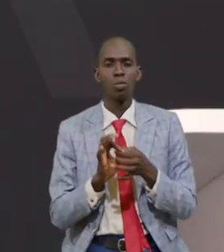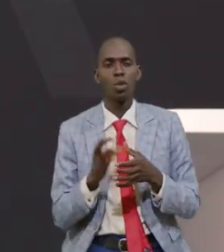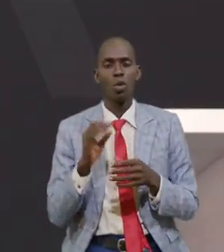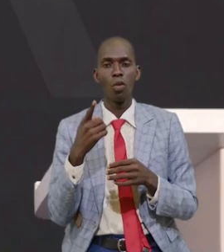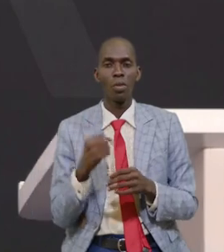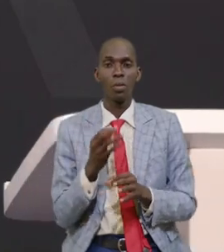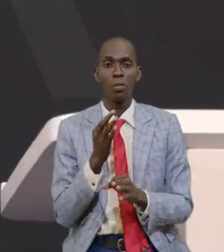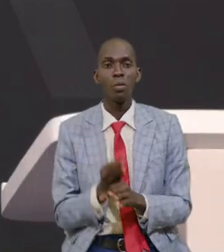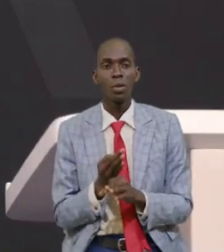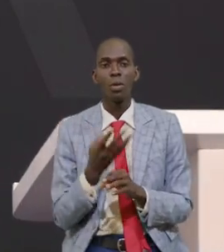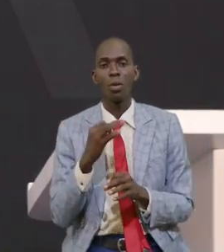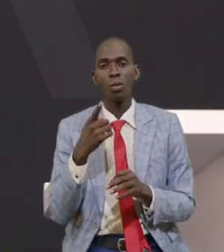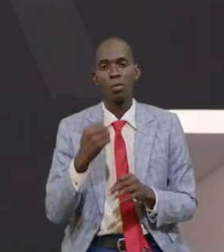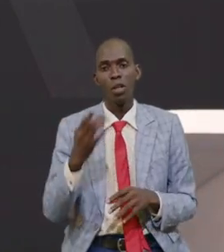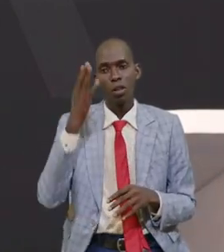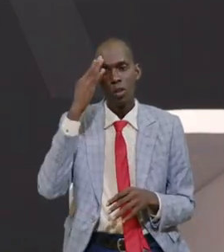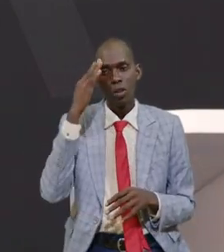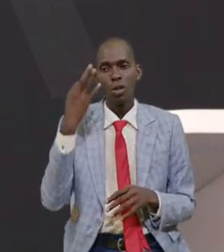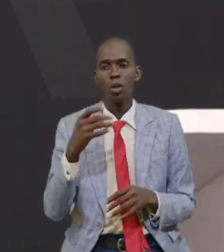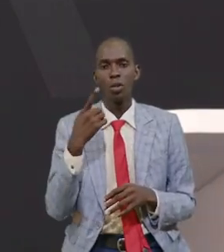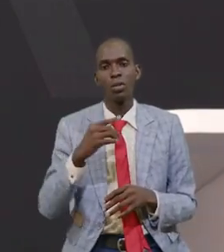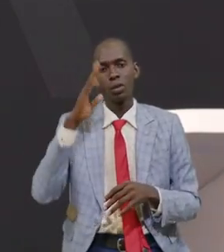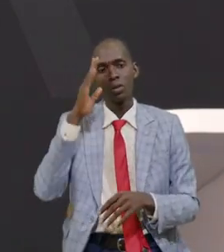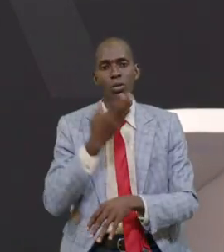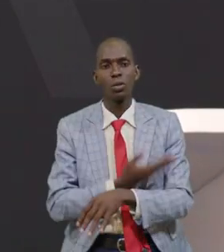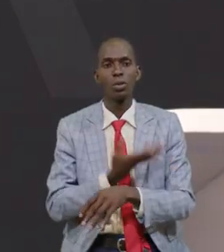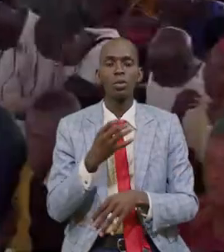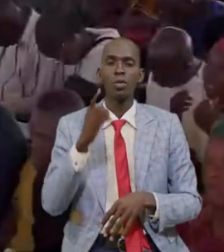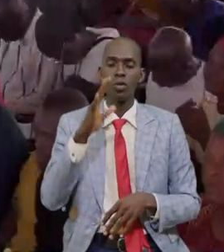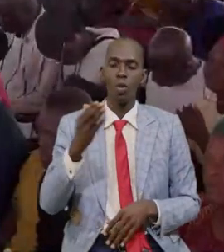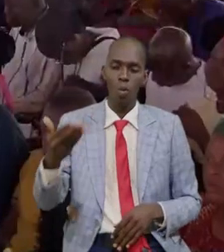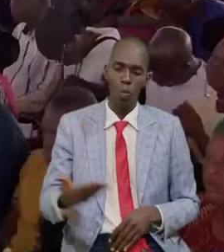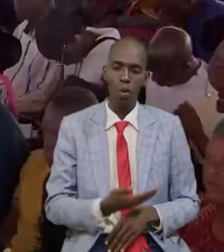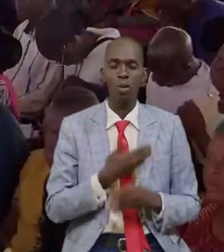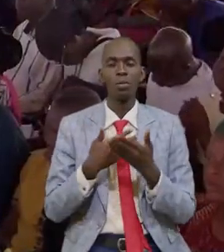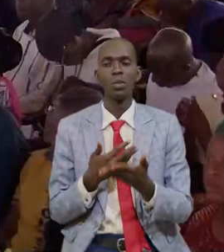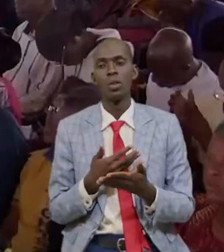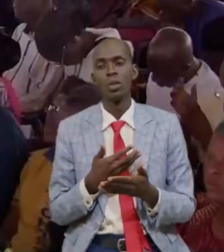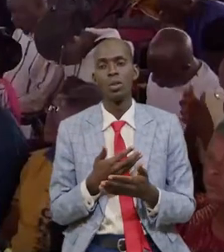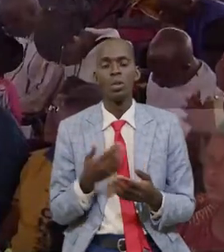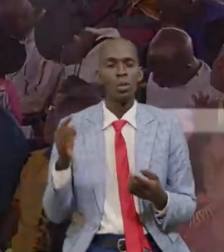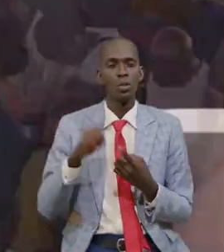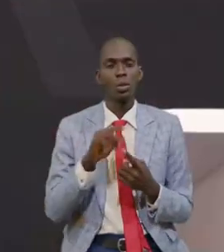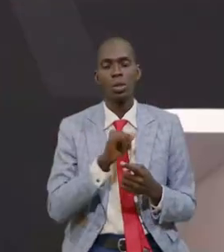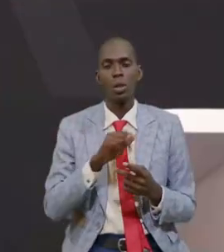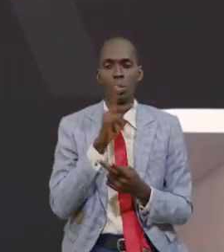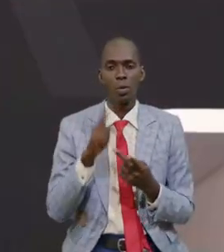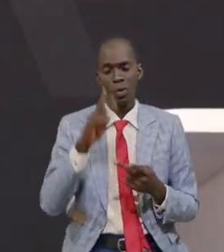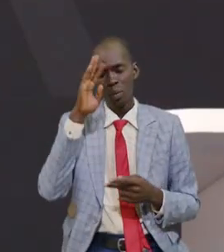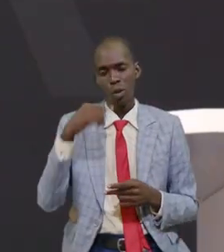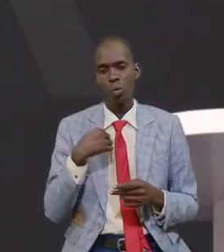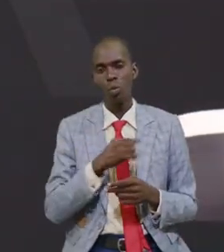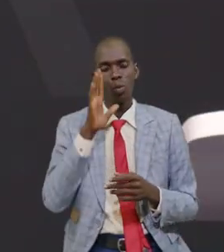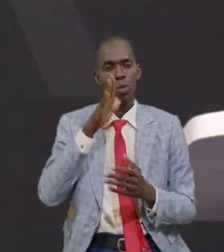faith, of the knowledge of the Son of God, we'll come there. Unto a perfect man, we'll get there. Unto